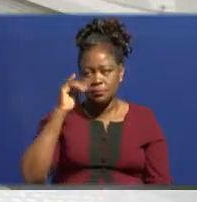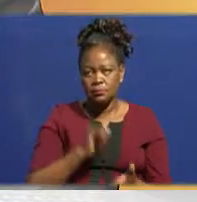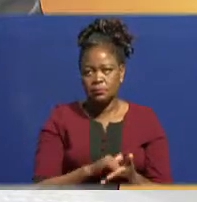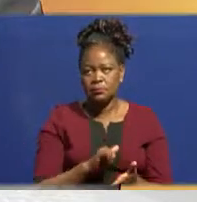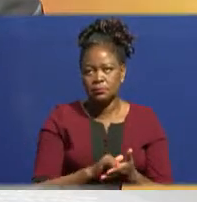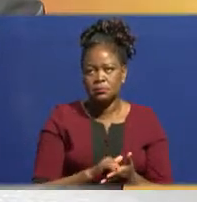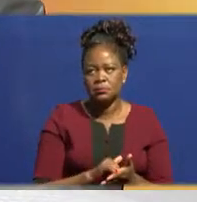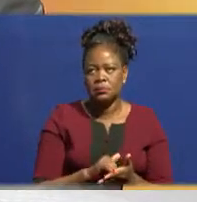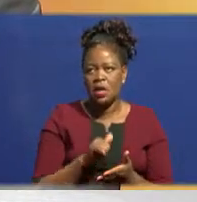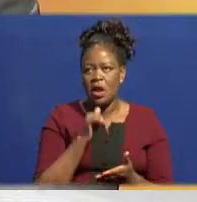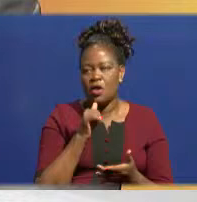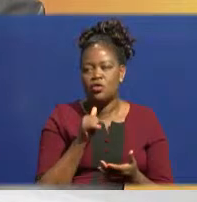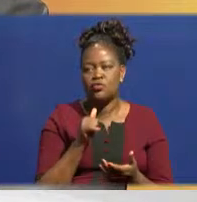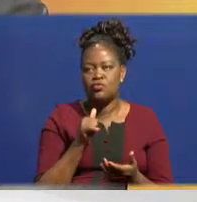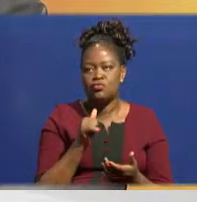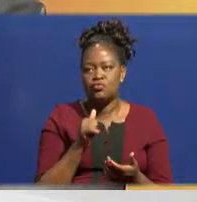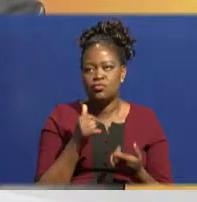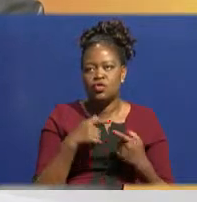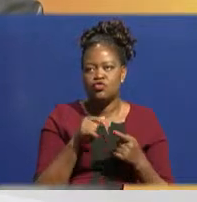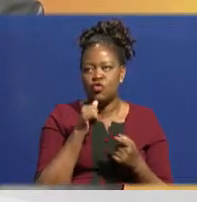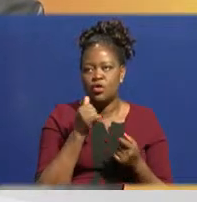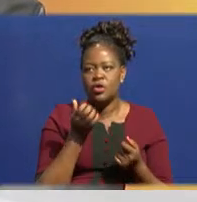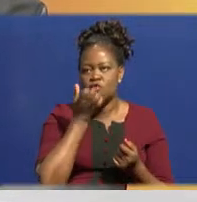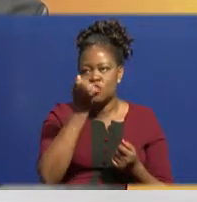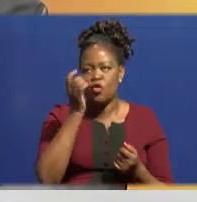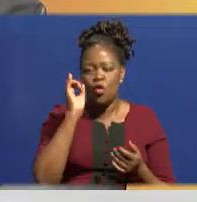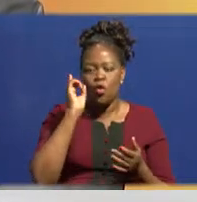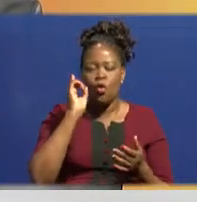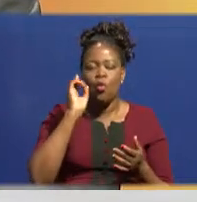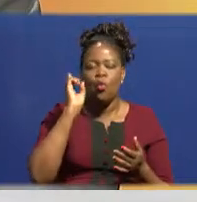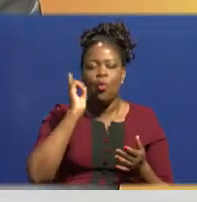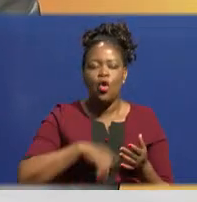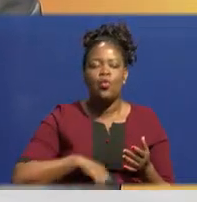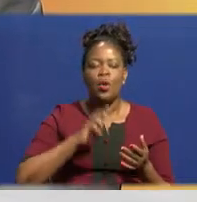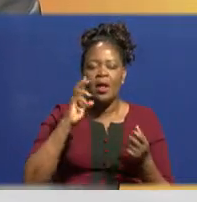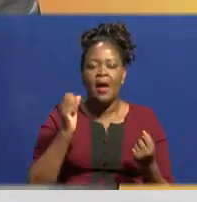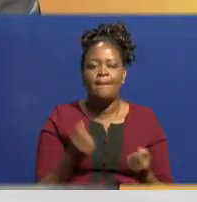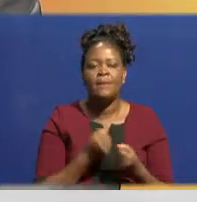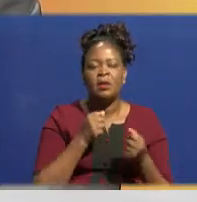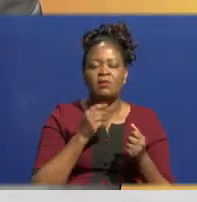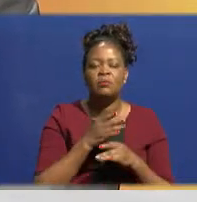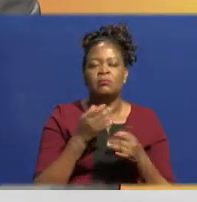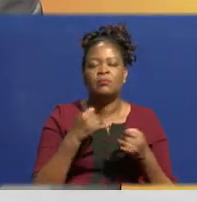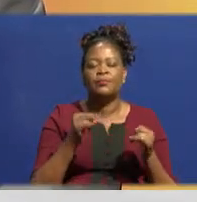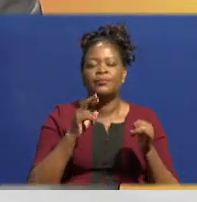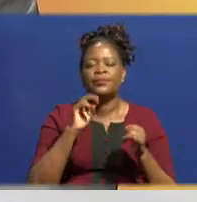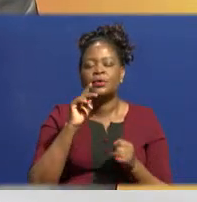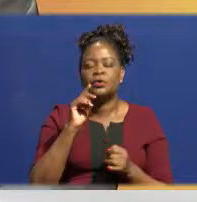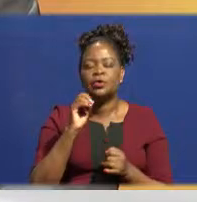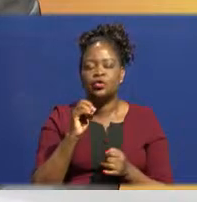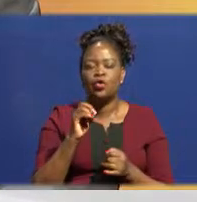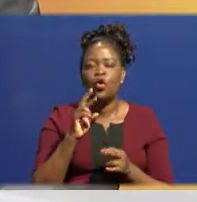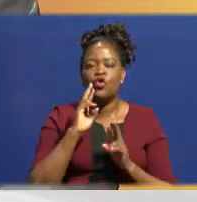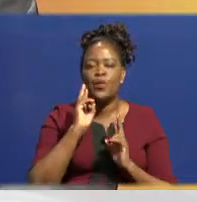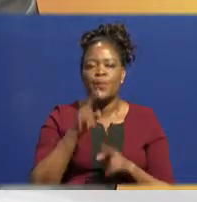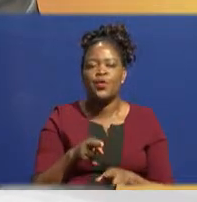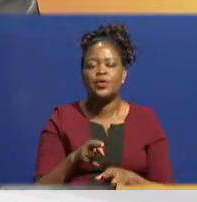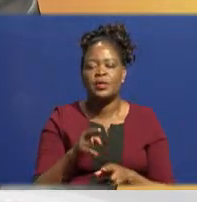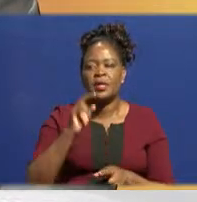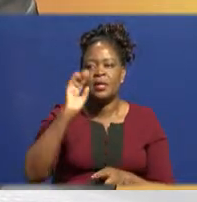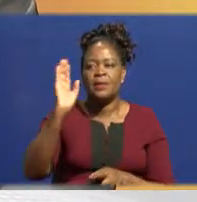let's not dismiss what will come out of the implementation of the NADCO report on the floor of the